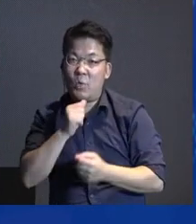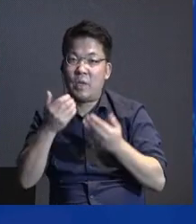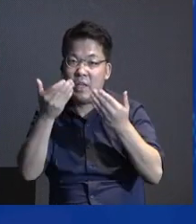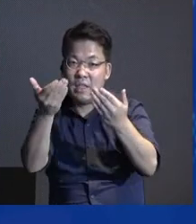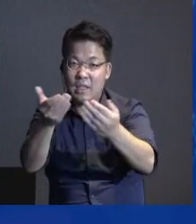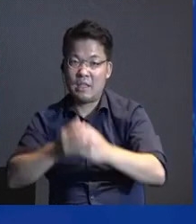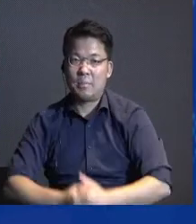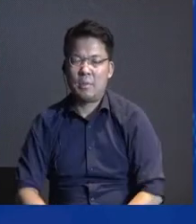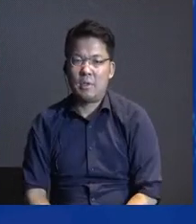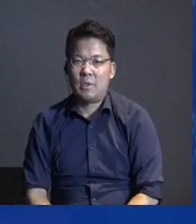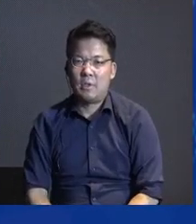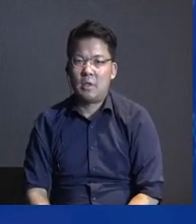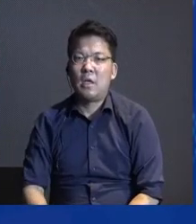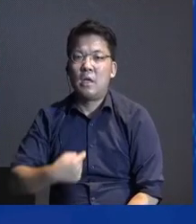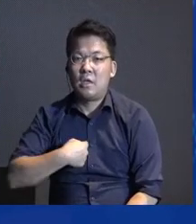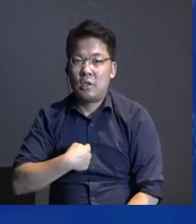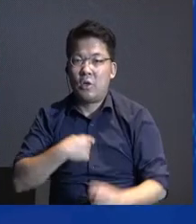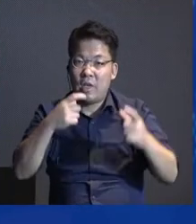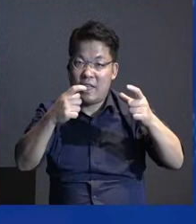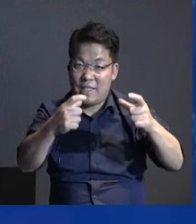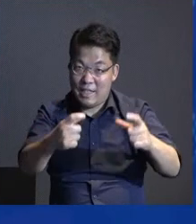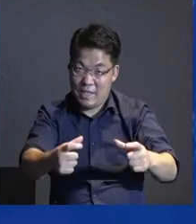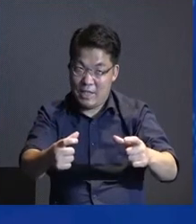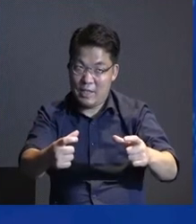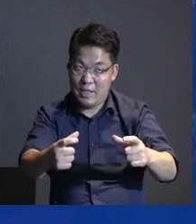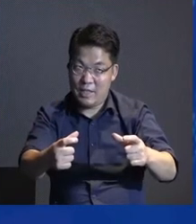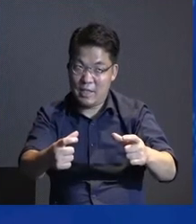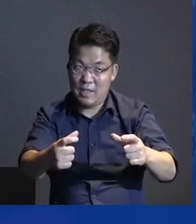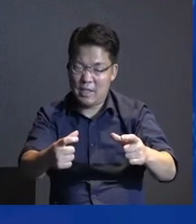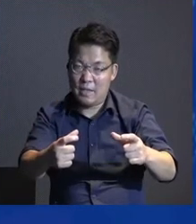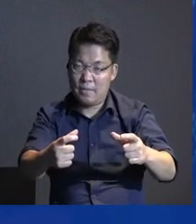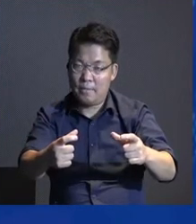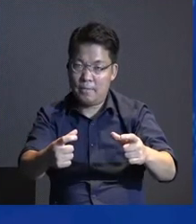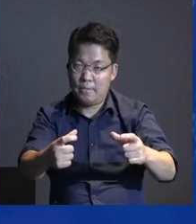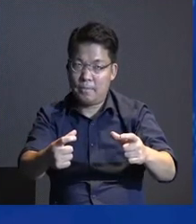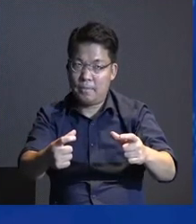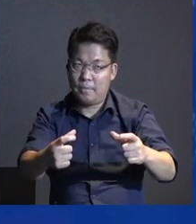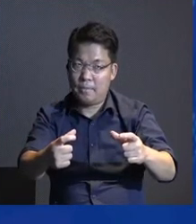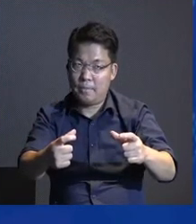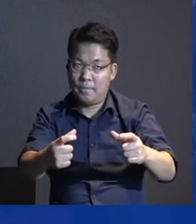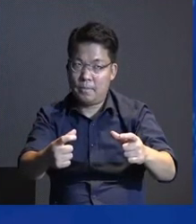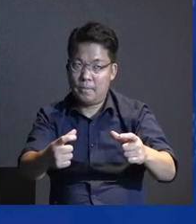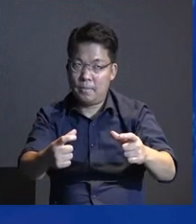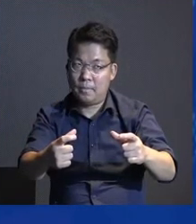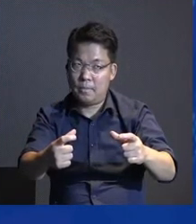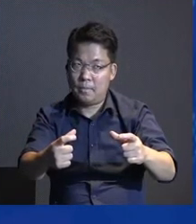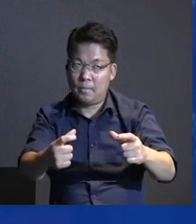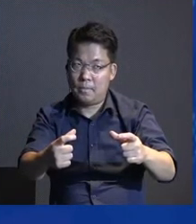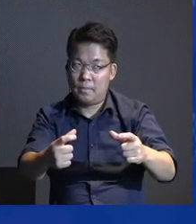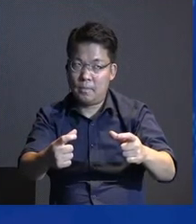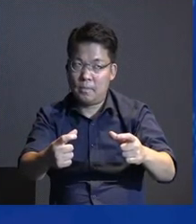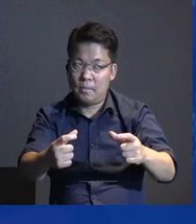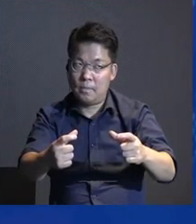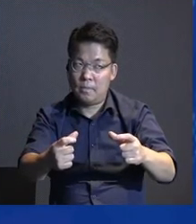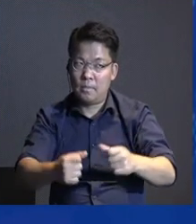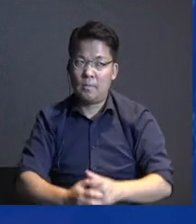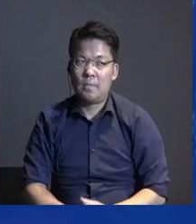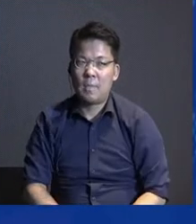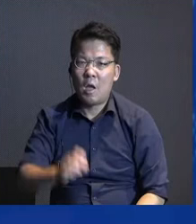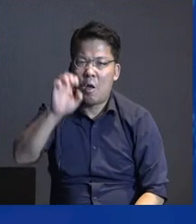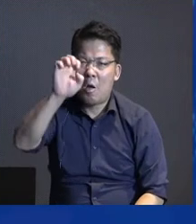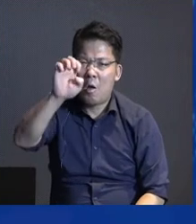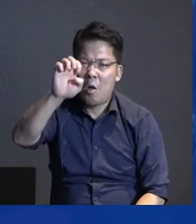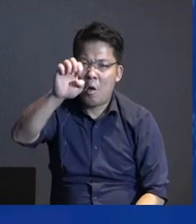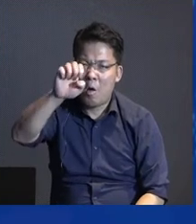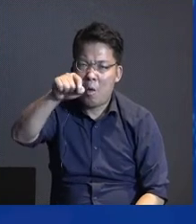City is located in Panyaburi District, Phumthani Province, which is only 20 kilometers away